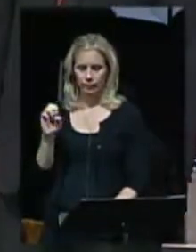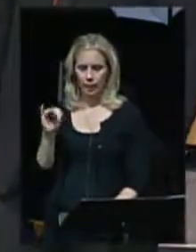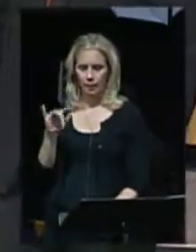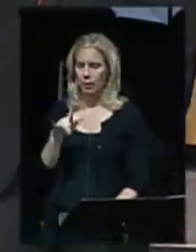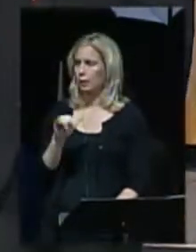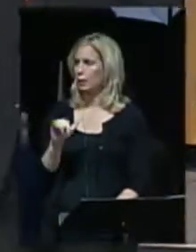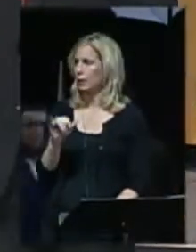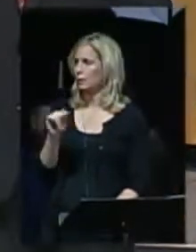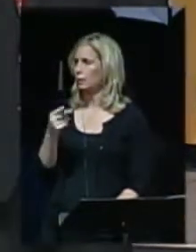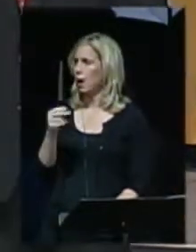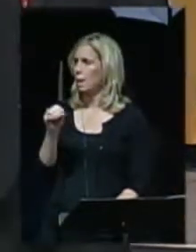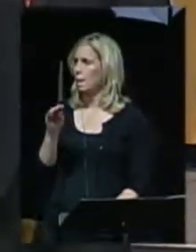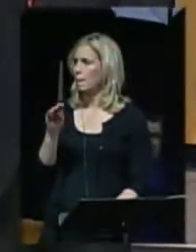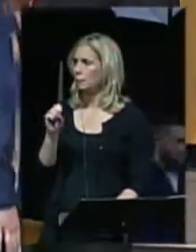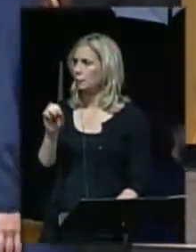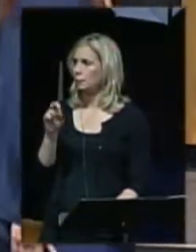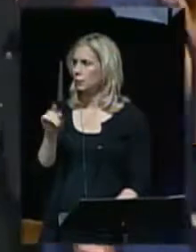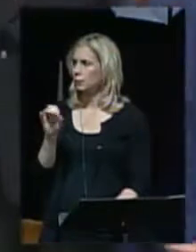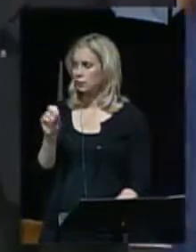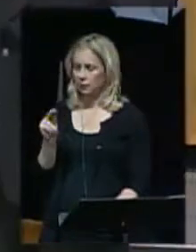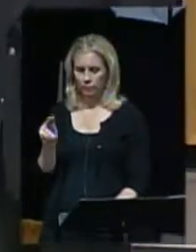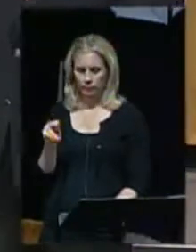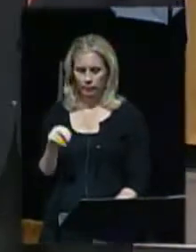Emily Thompson.